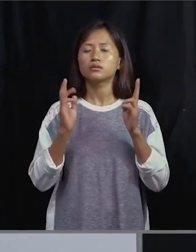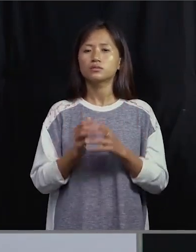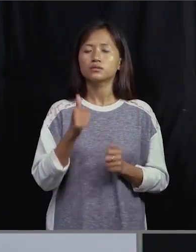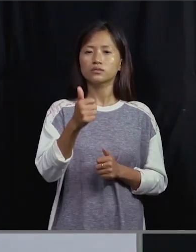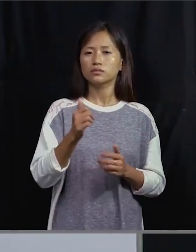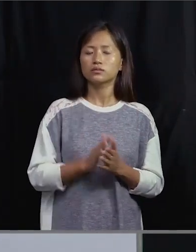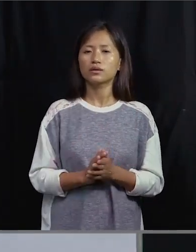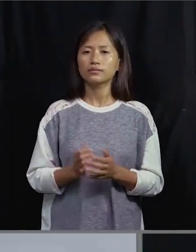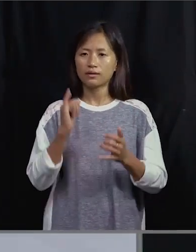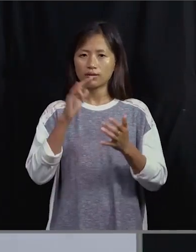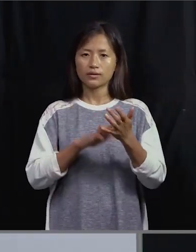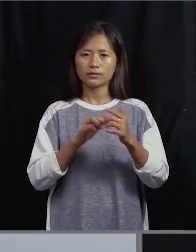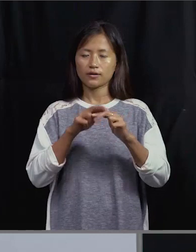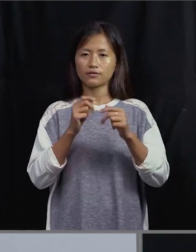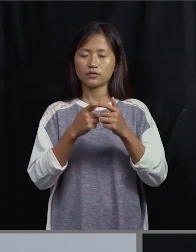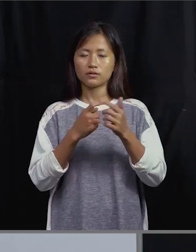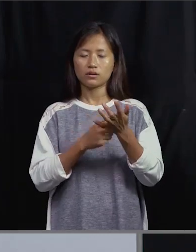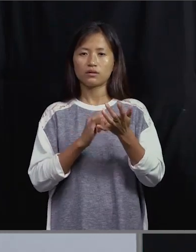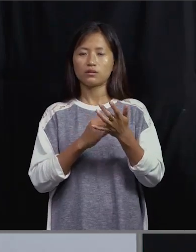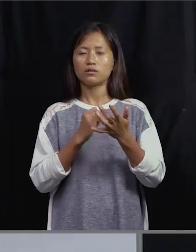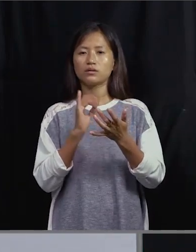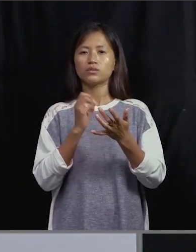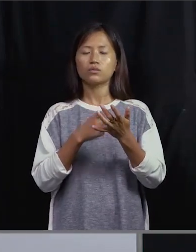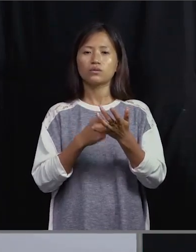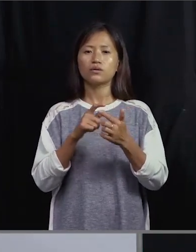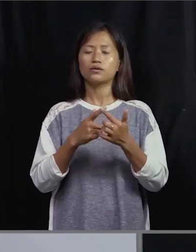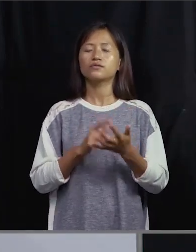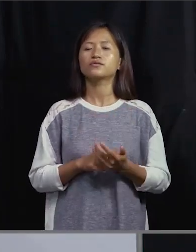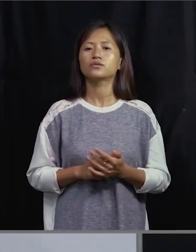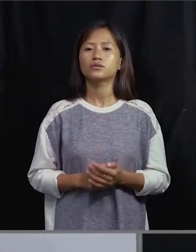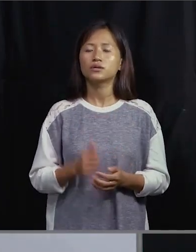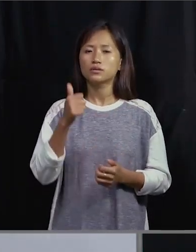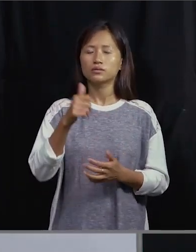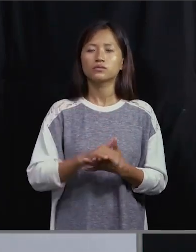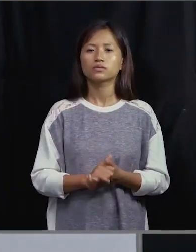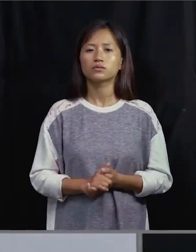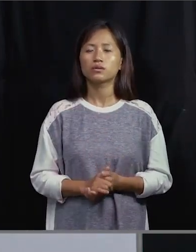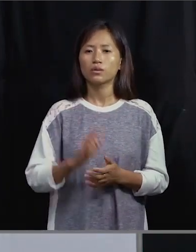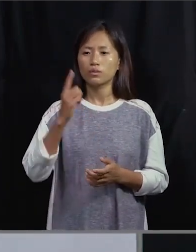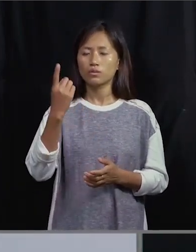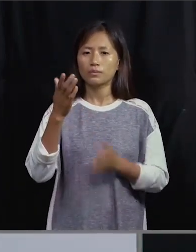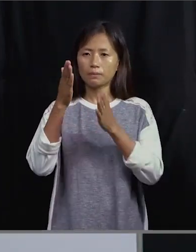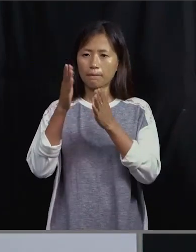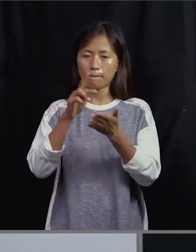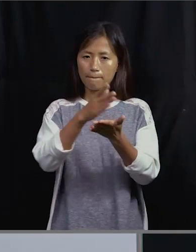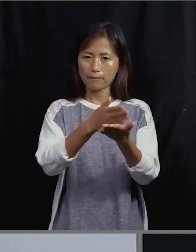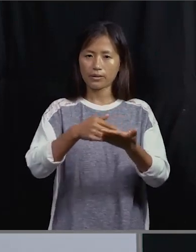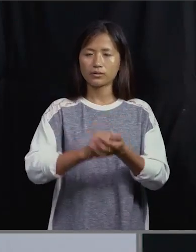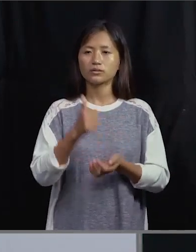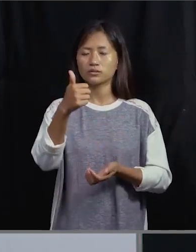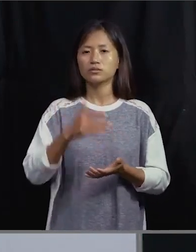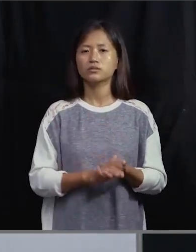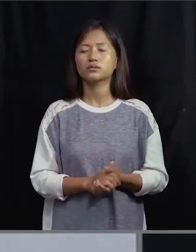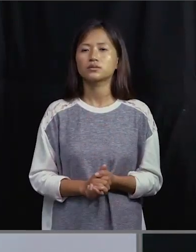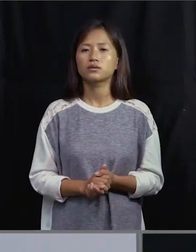and inferior goods. Now, before we explain further, you should remember that one particular good, let's say